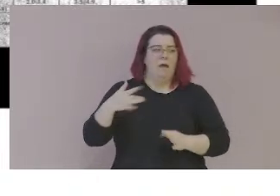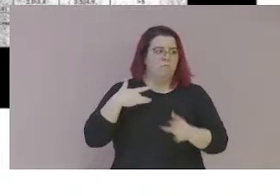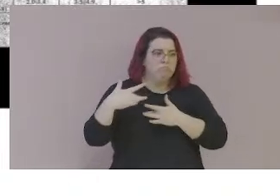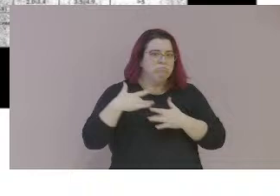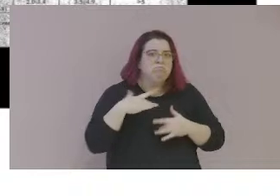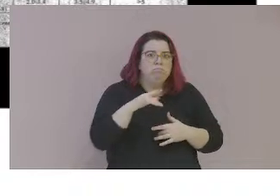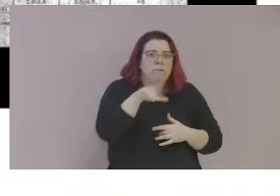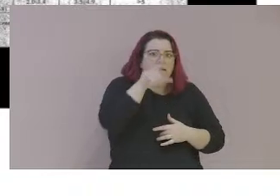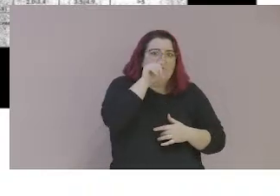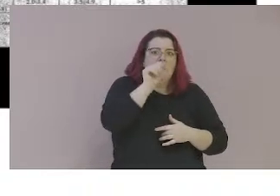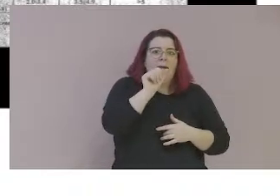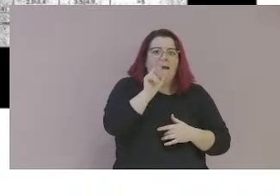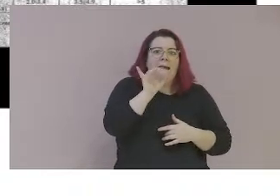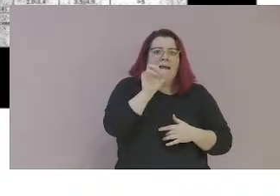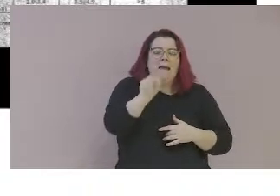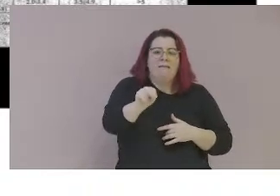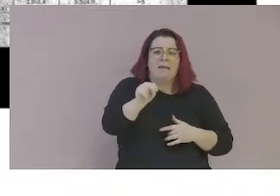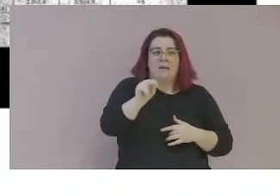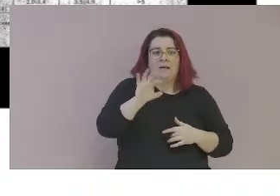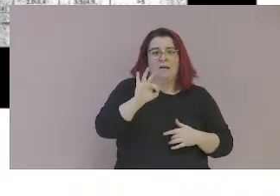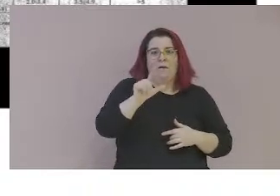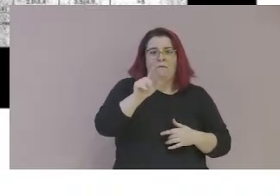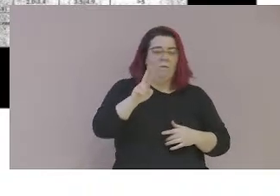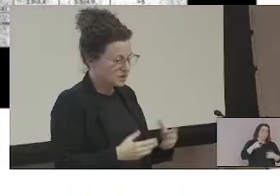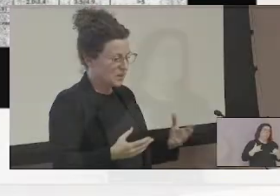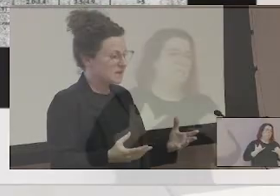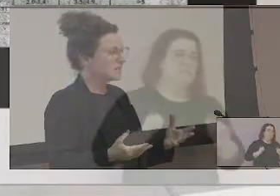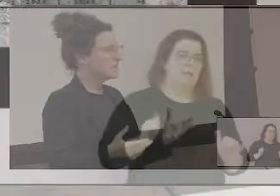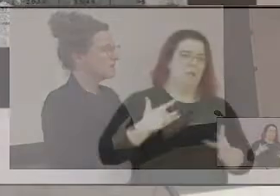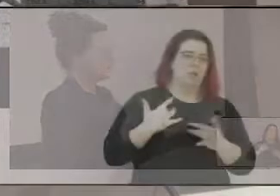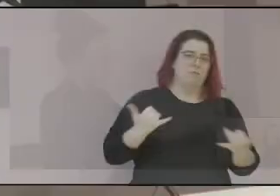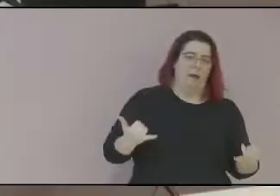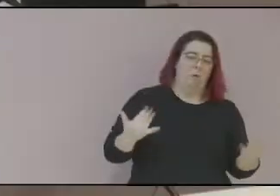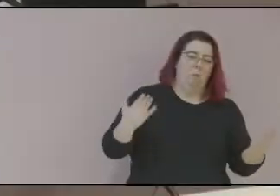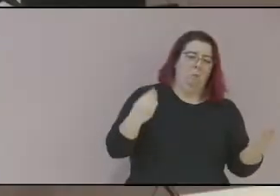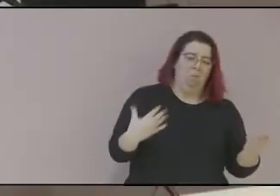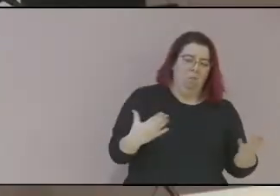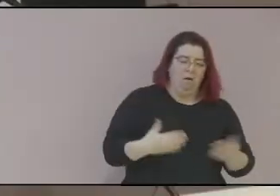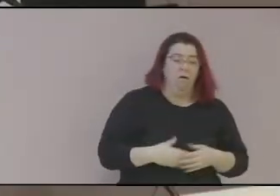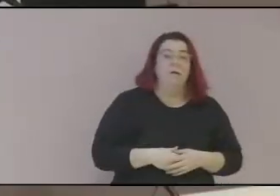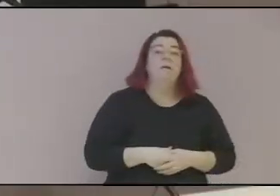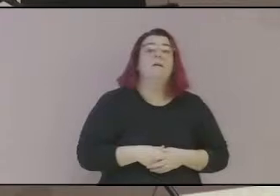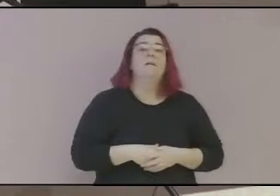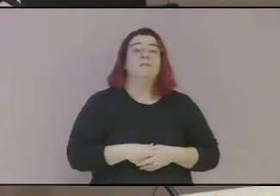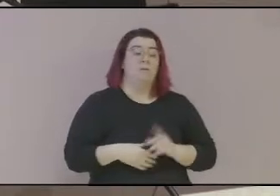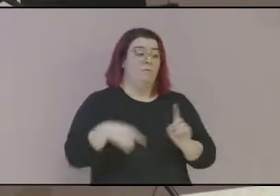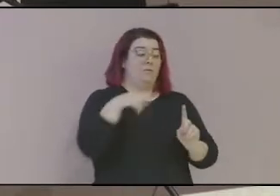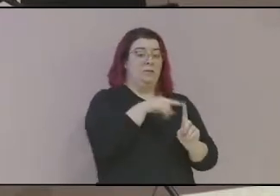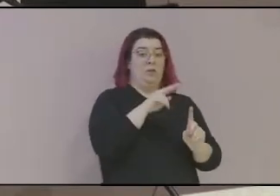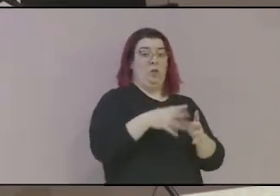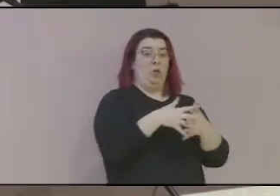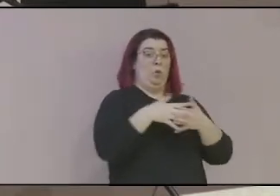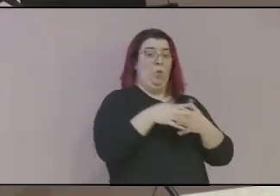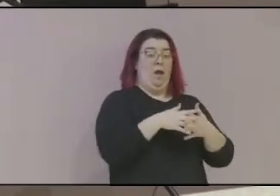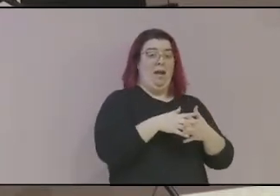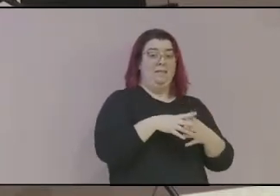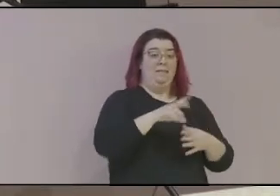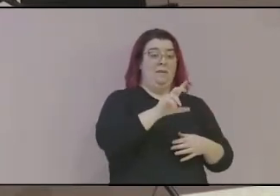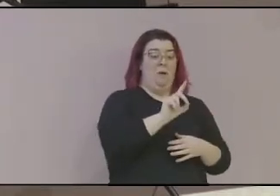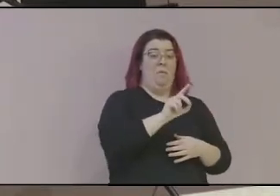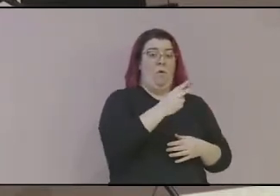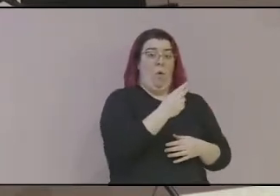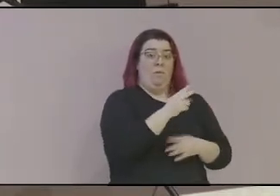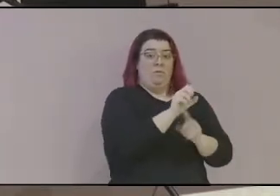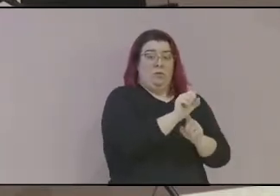flu, we still are, and was responding to the US Department of Homeland Security's claim that, quote,